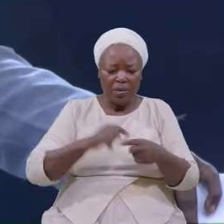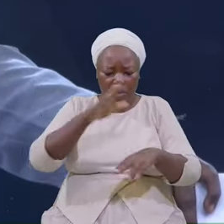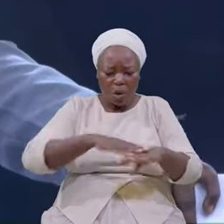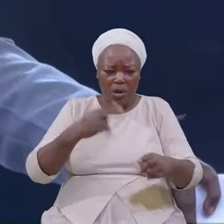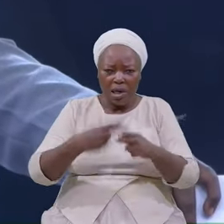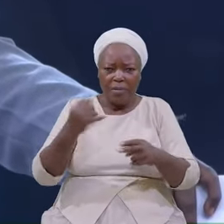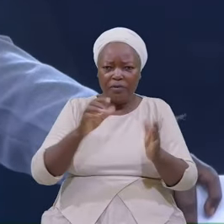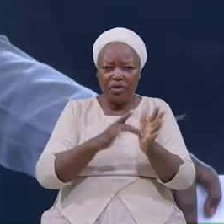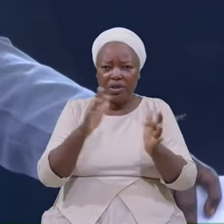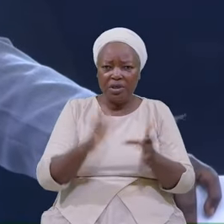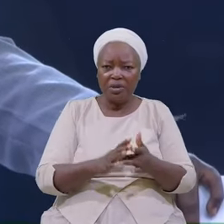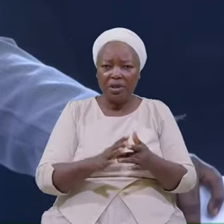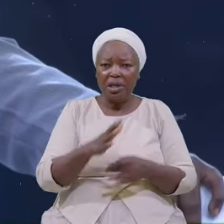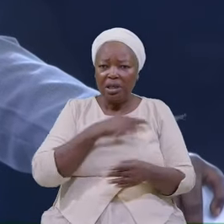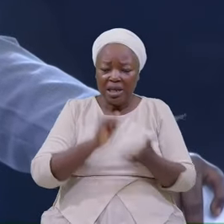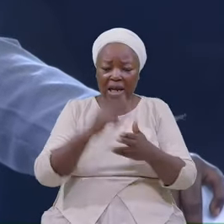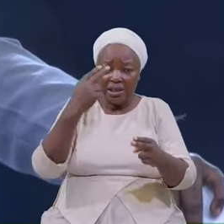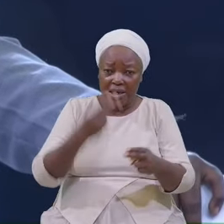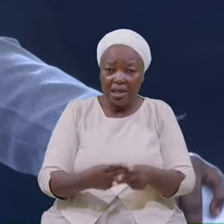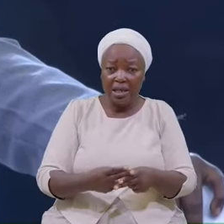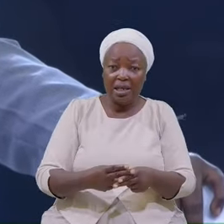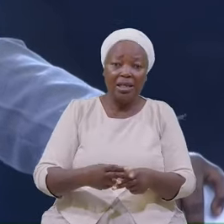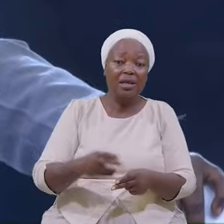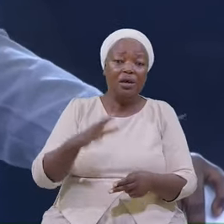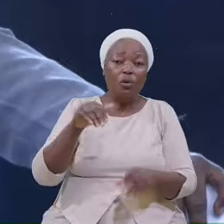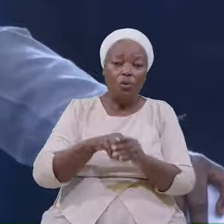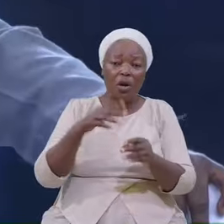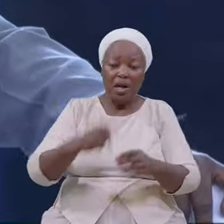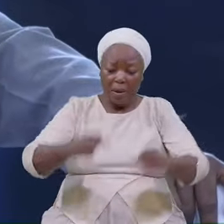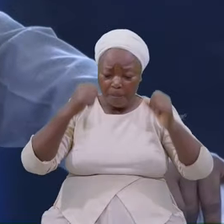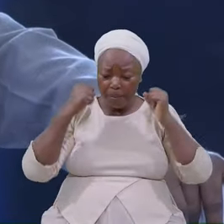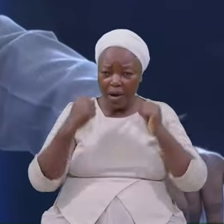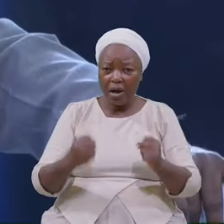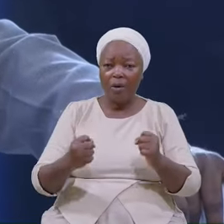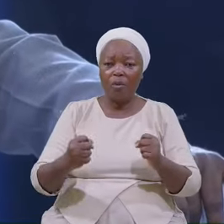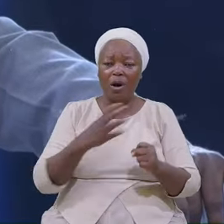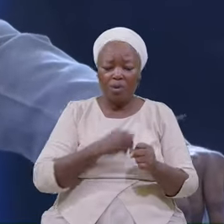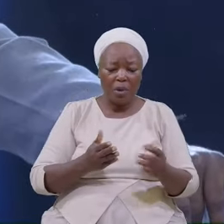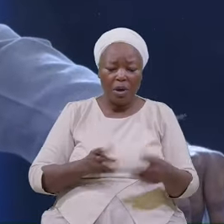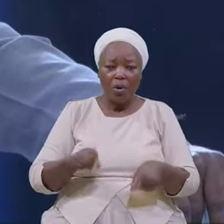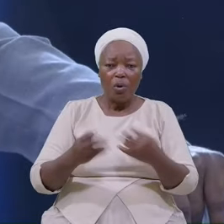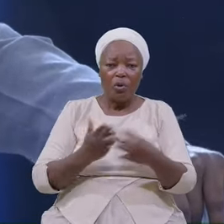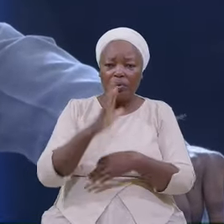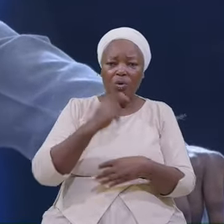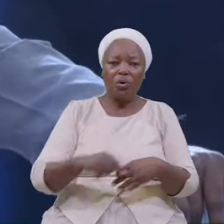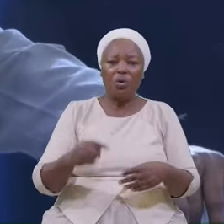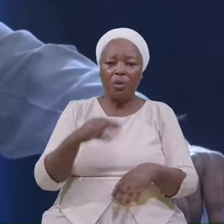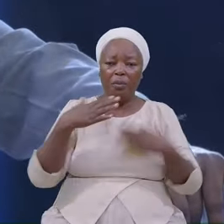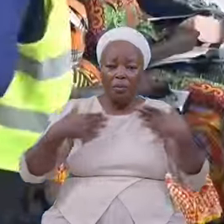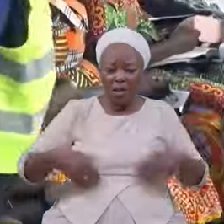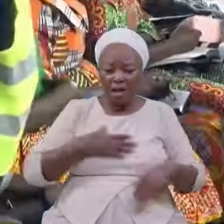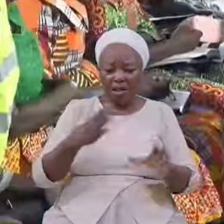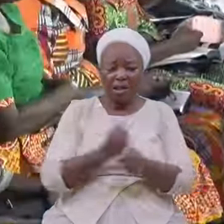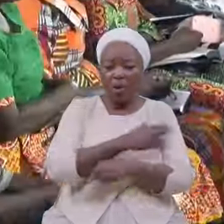name of Jesus. That name, with his virtue, with his power, will pass through your hand and take all cancer away